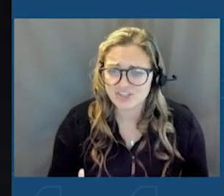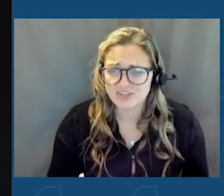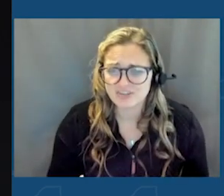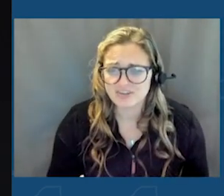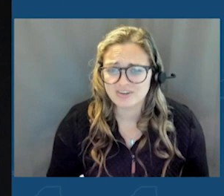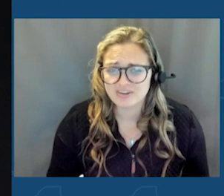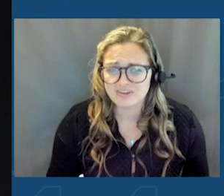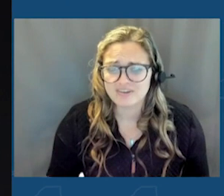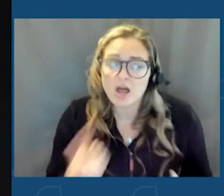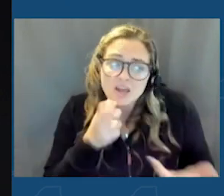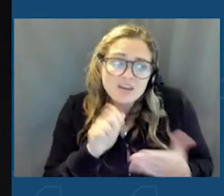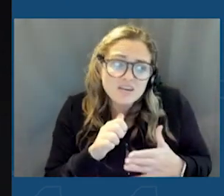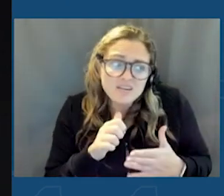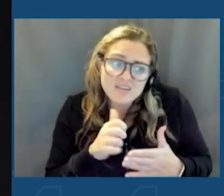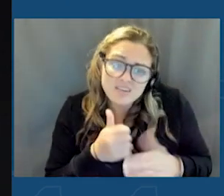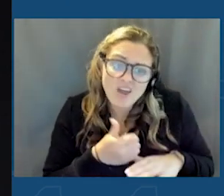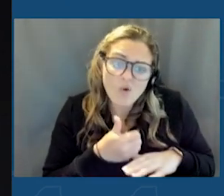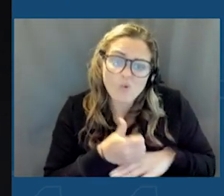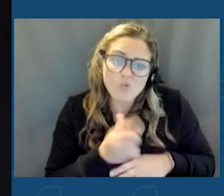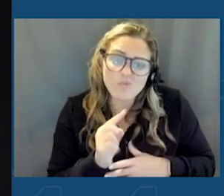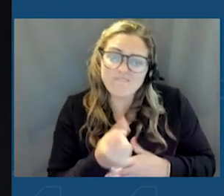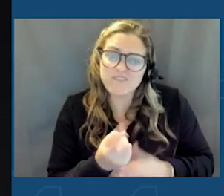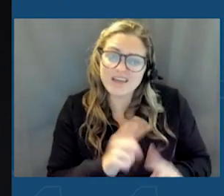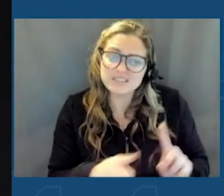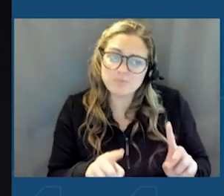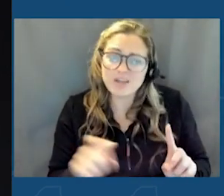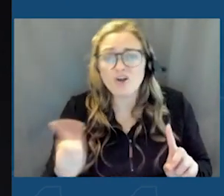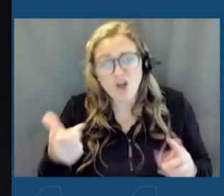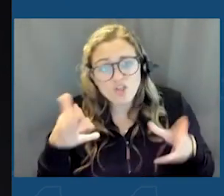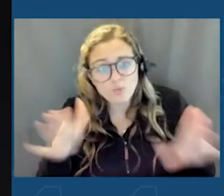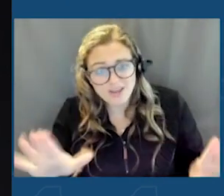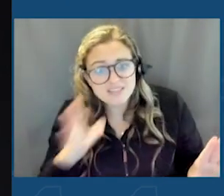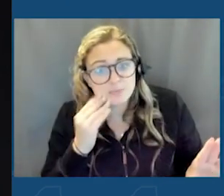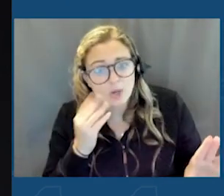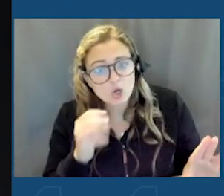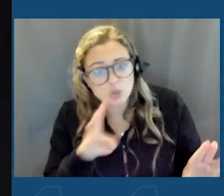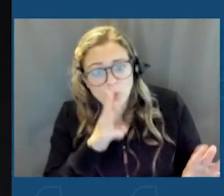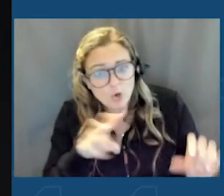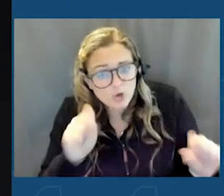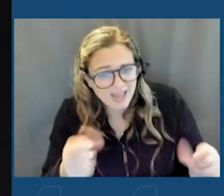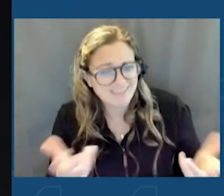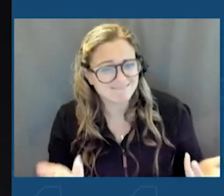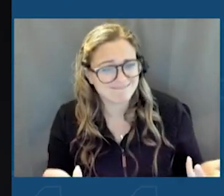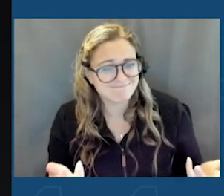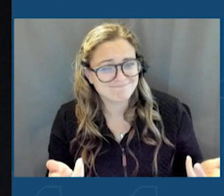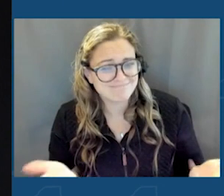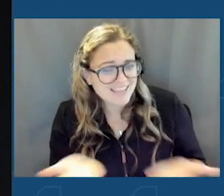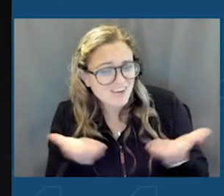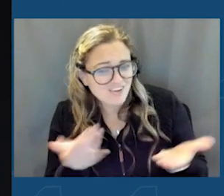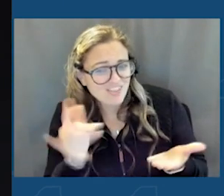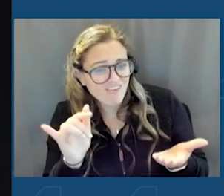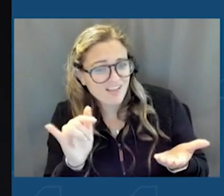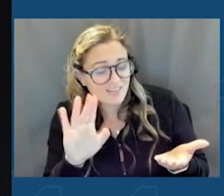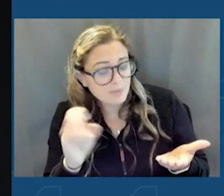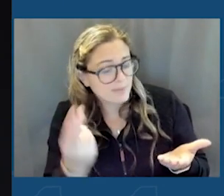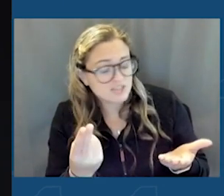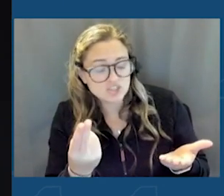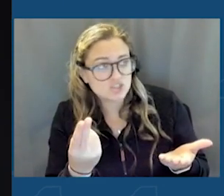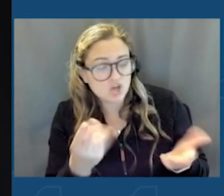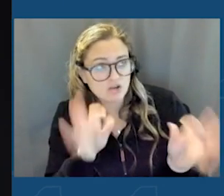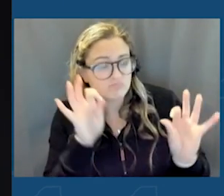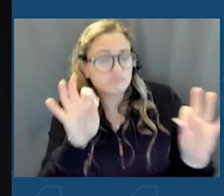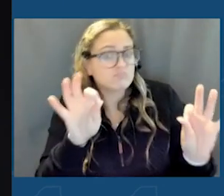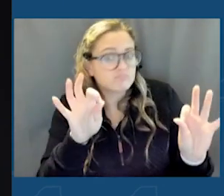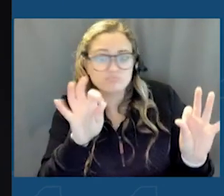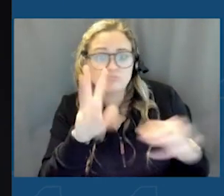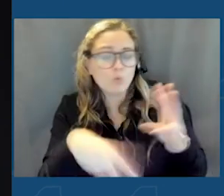No offense here, but I was like, we have other ways I can experience water here on Long Island, and because the beaches are world class, absolutely world